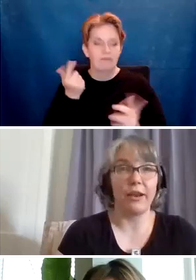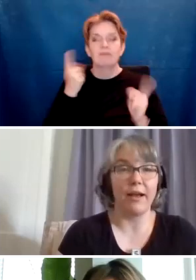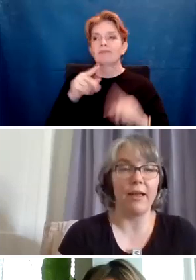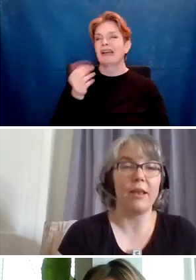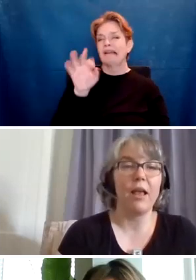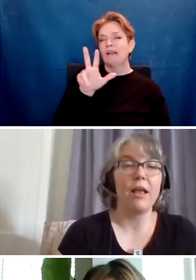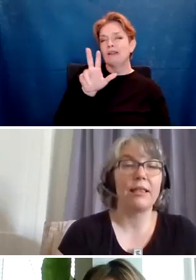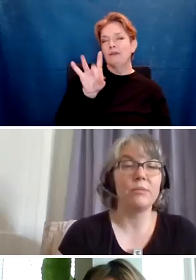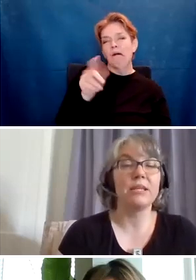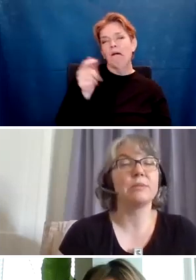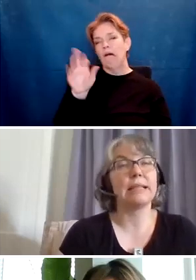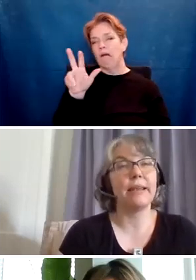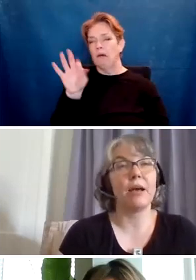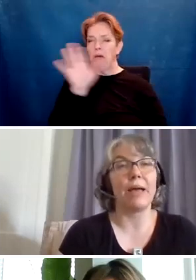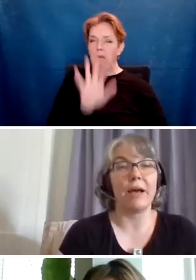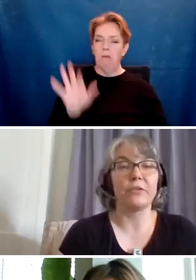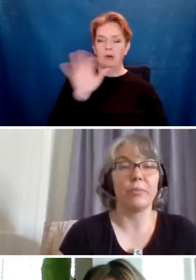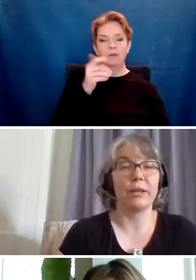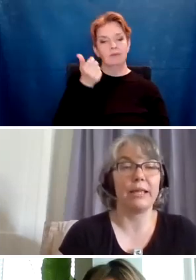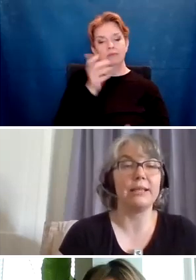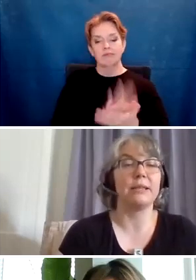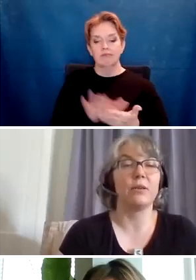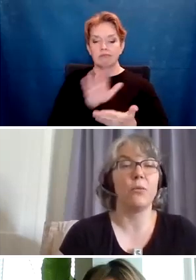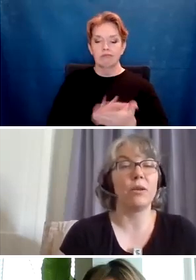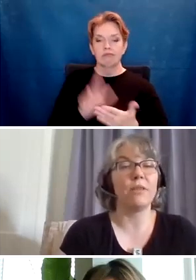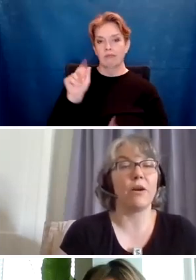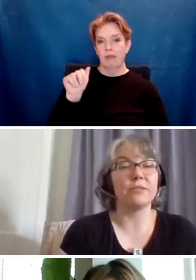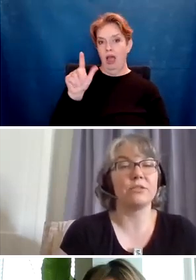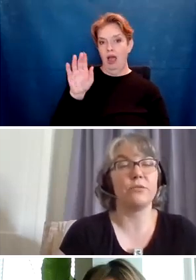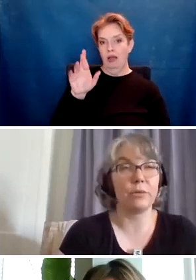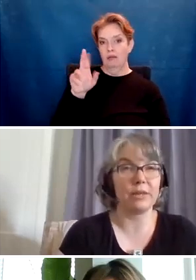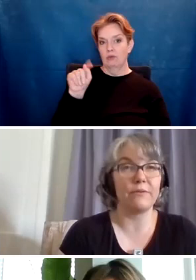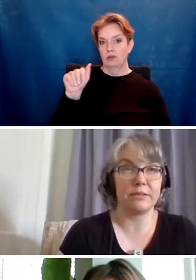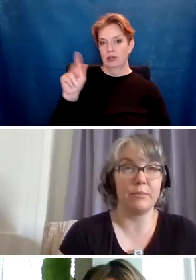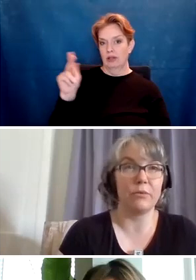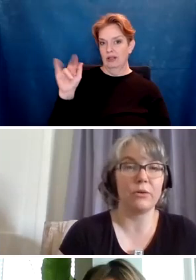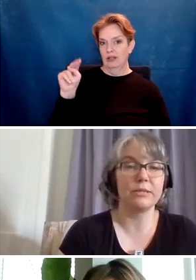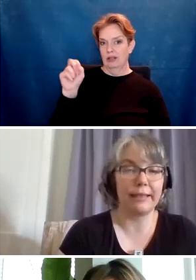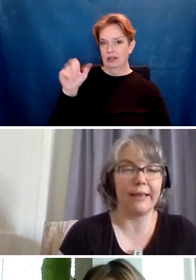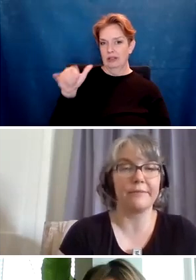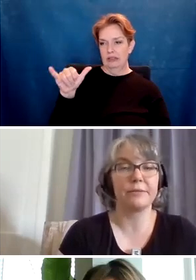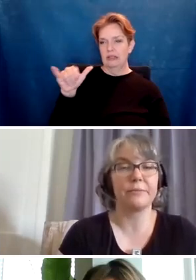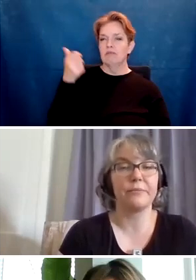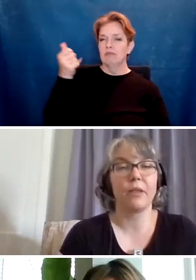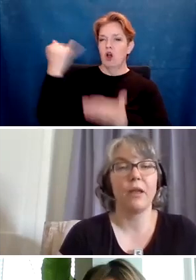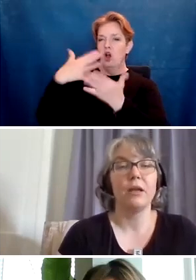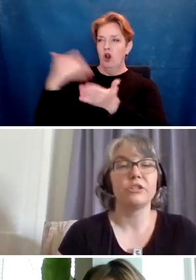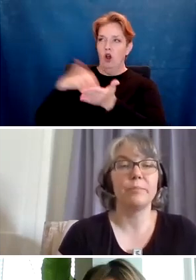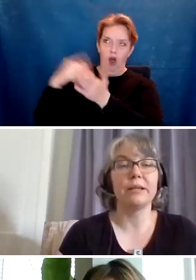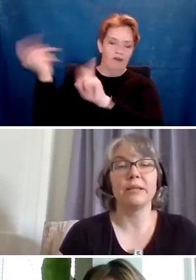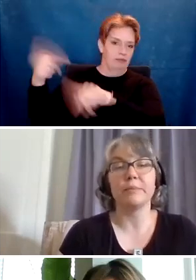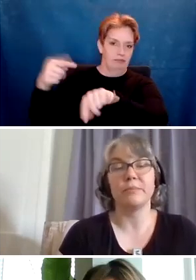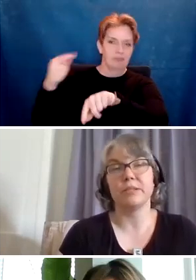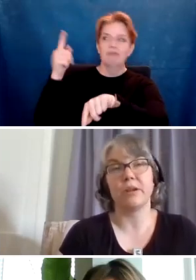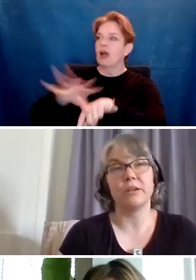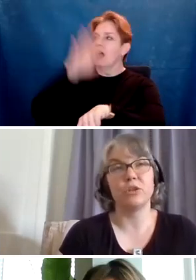or 39, Clementine was cleaning up after Alberta Kinsey, one of the artists who frequently visited Melrose, had left. She